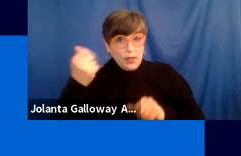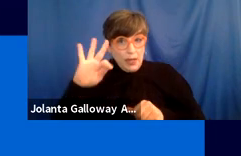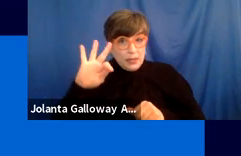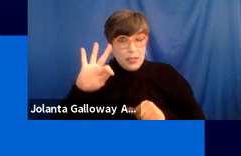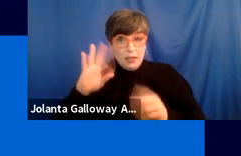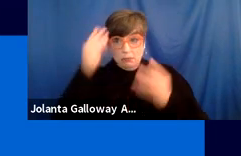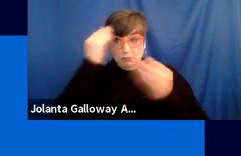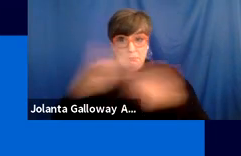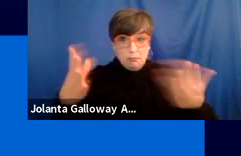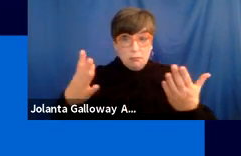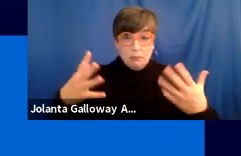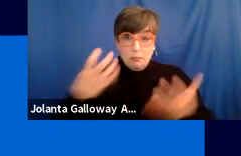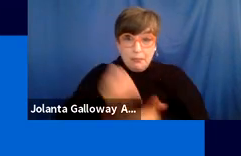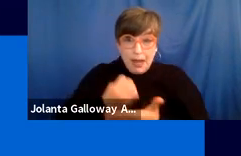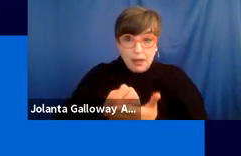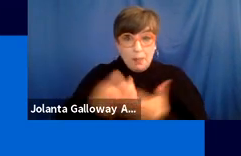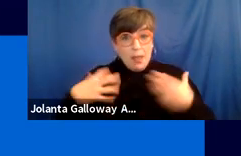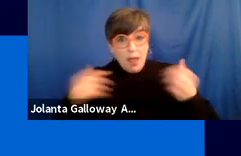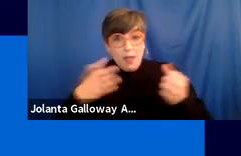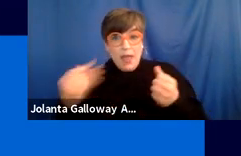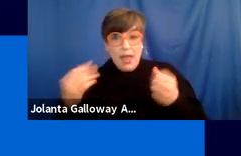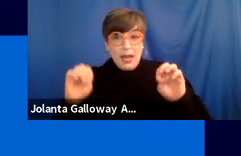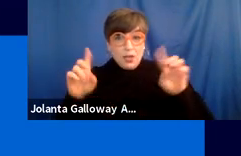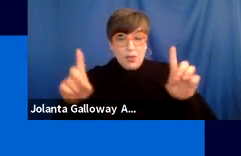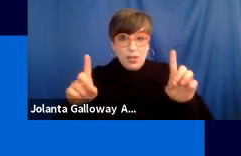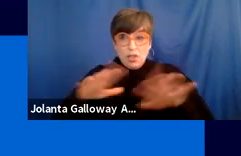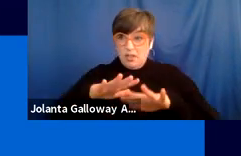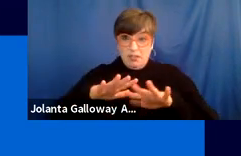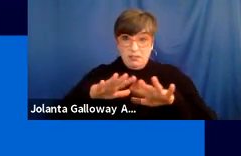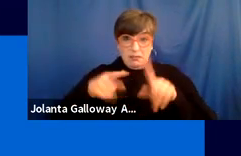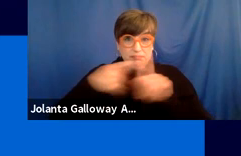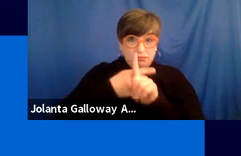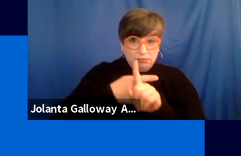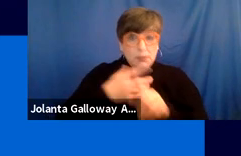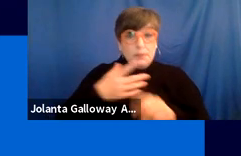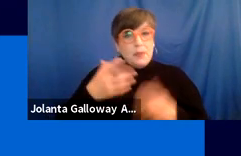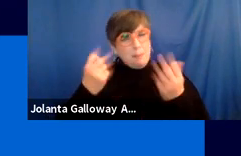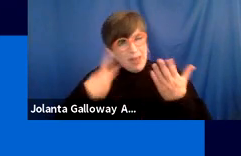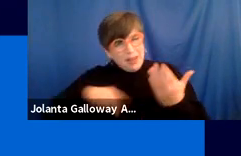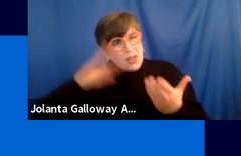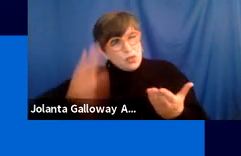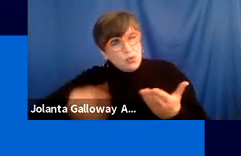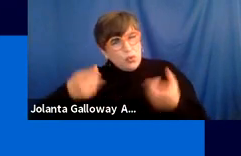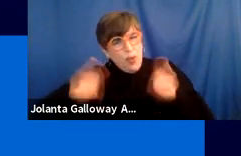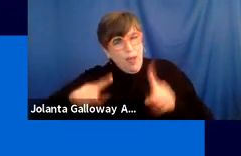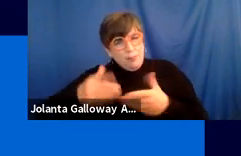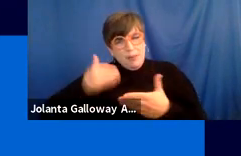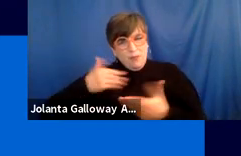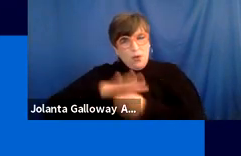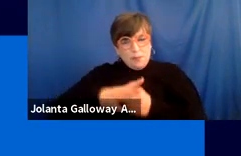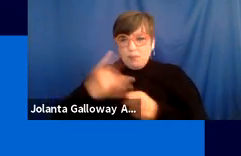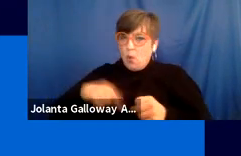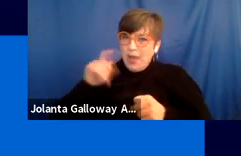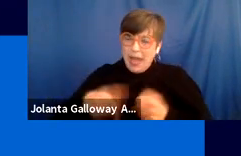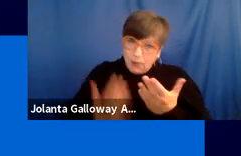economic, health, and education disparities many of us knew were present before the pandemic, we need to redouble our efforts to